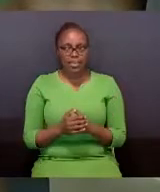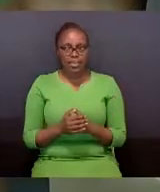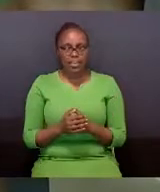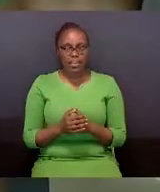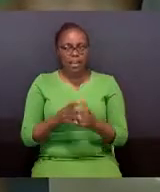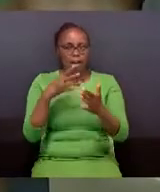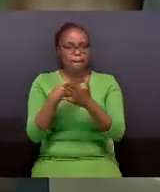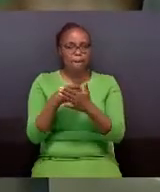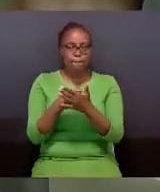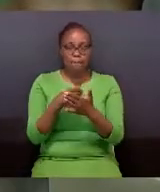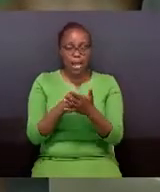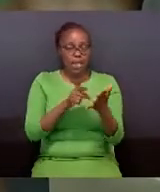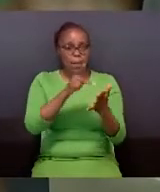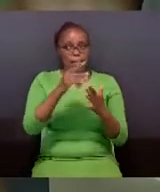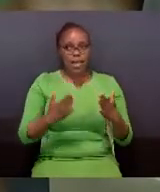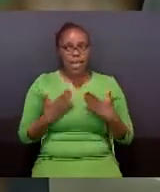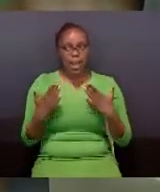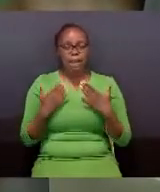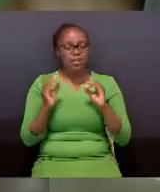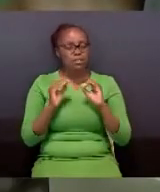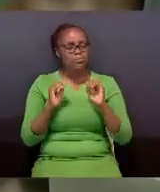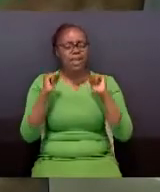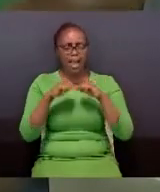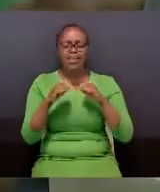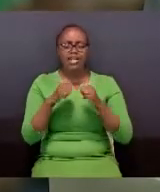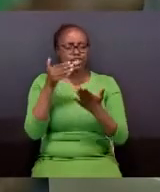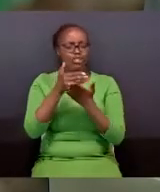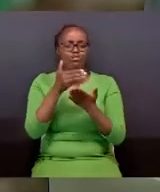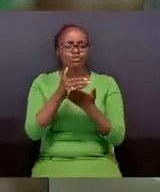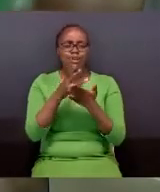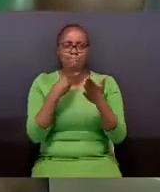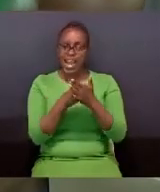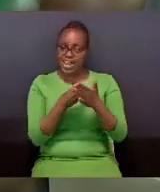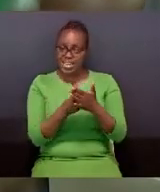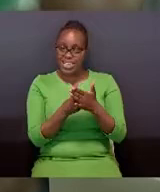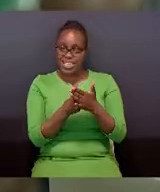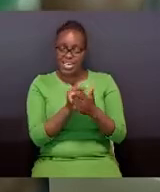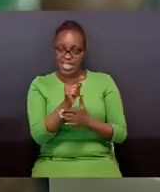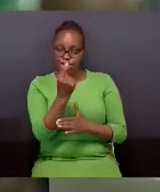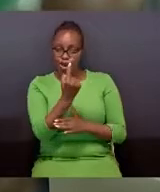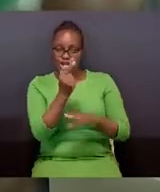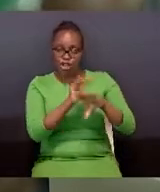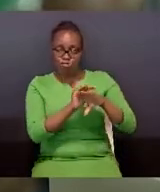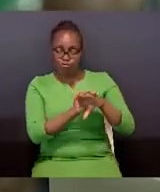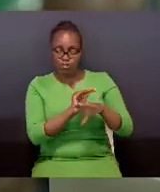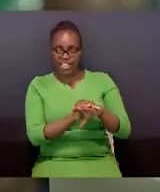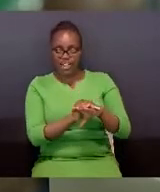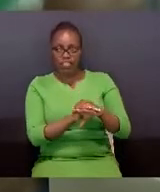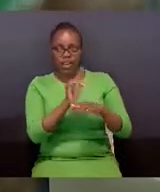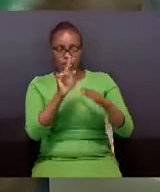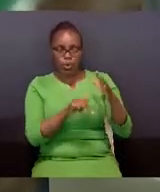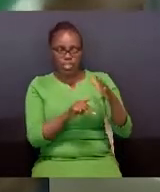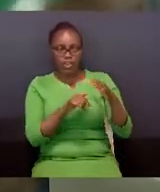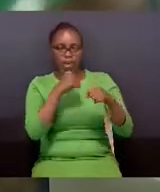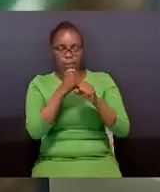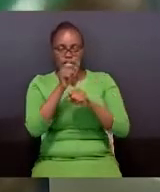Money does not buy happiness. I can't agree more. Money is only good in what it can make